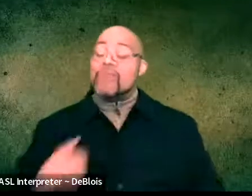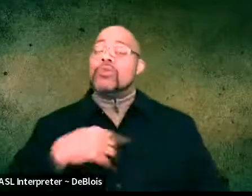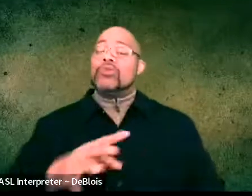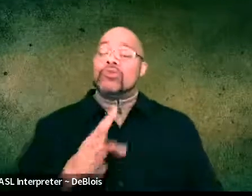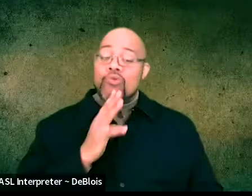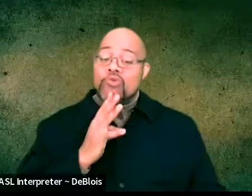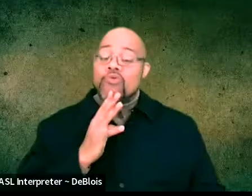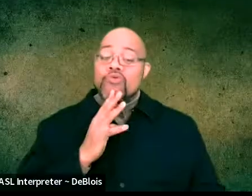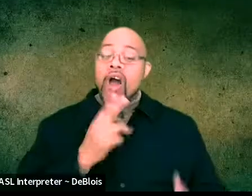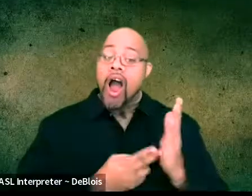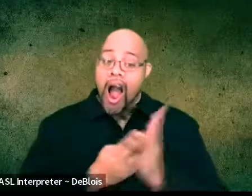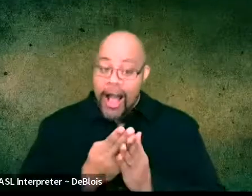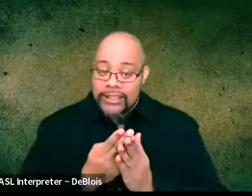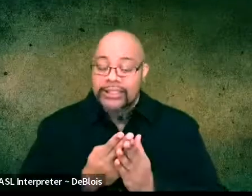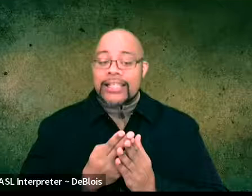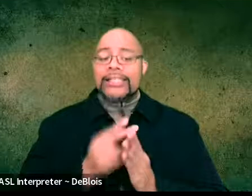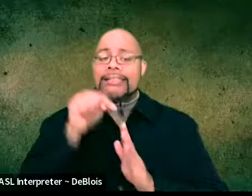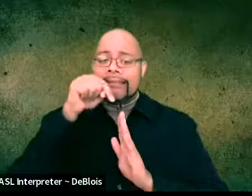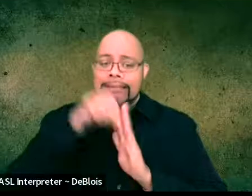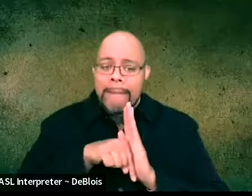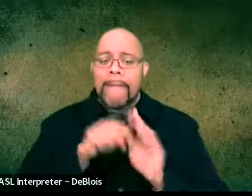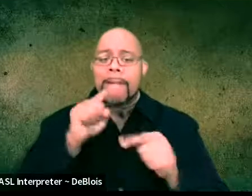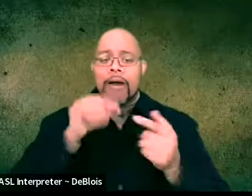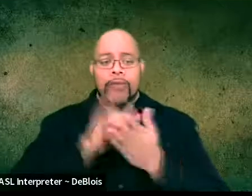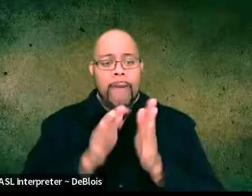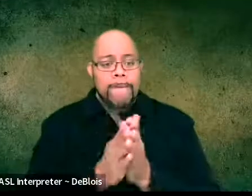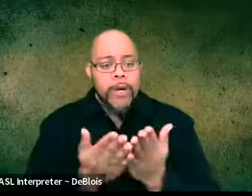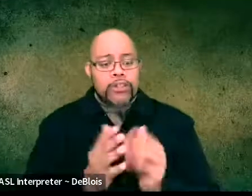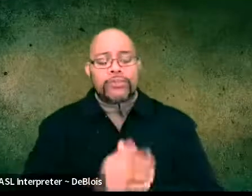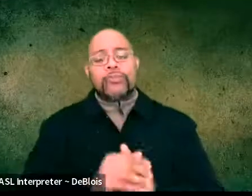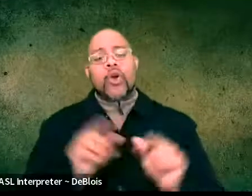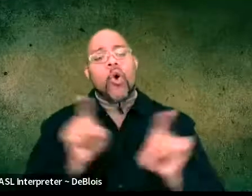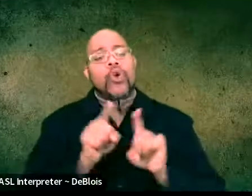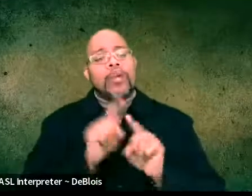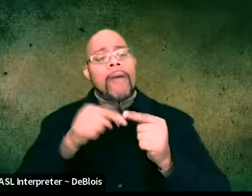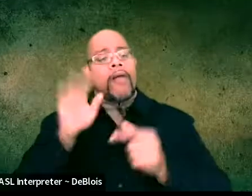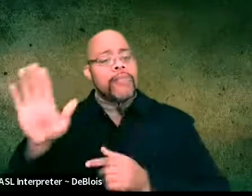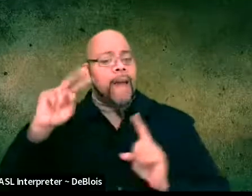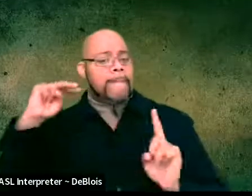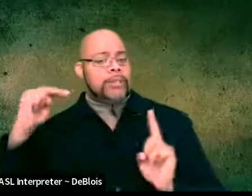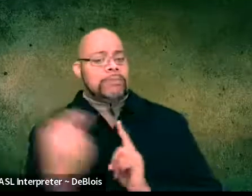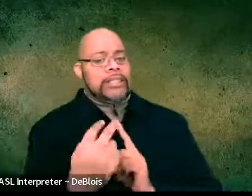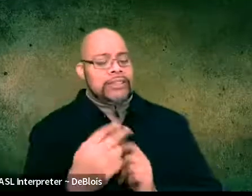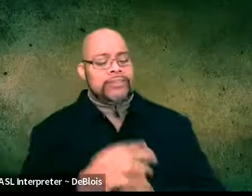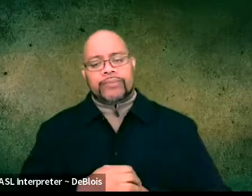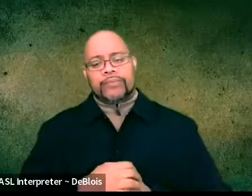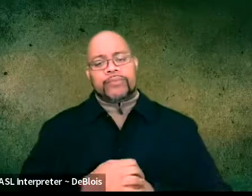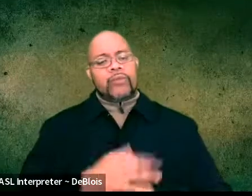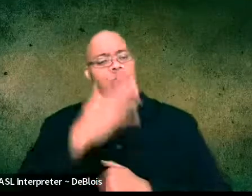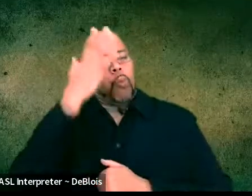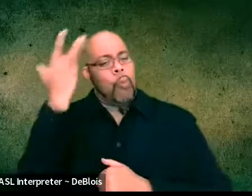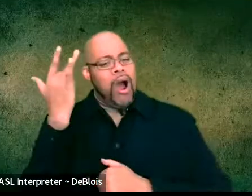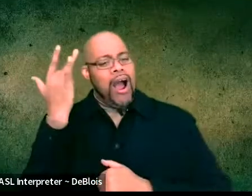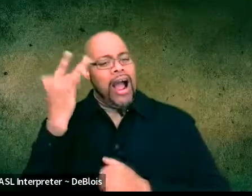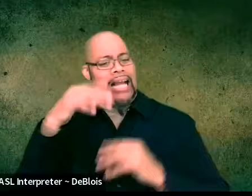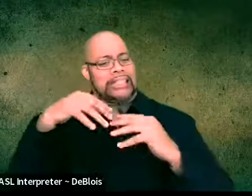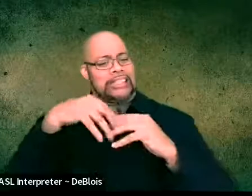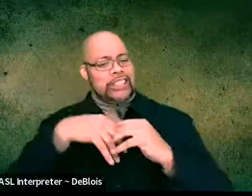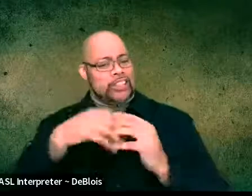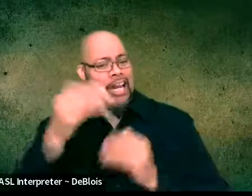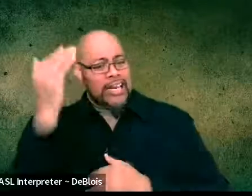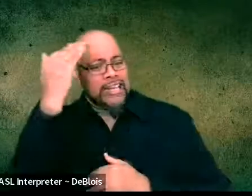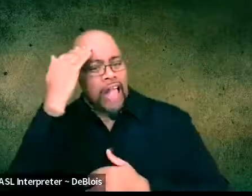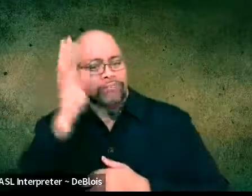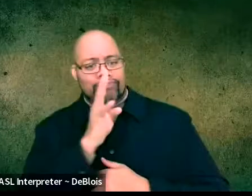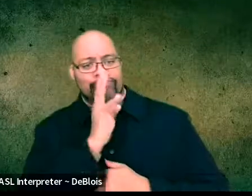talking honestly and deeply about these books, but also about their perspectives. Why is Indigenous knowledge being